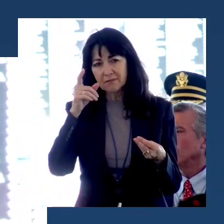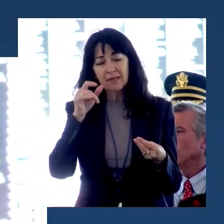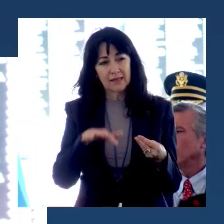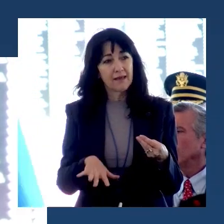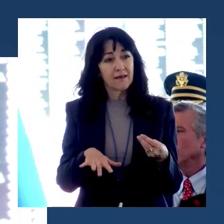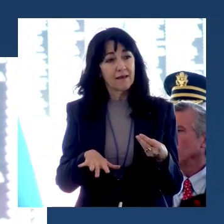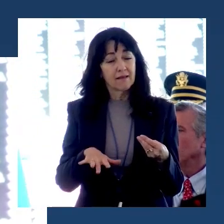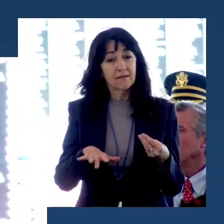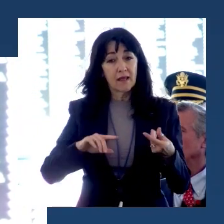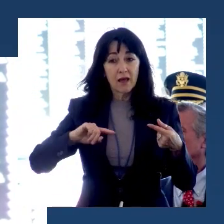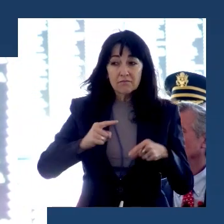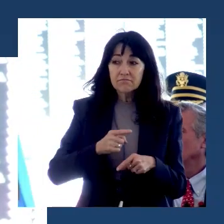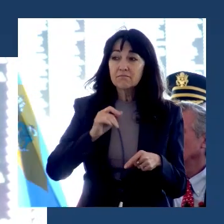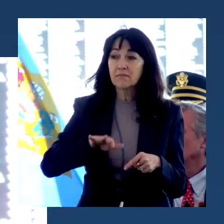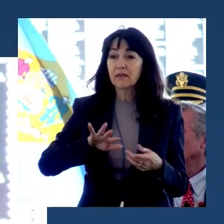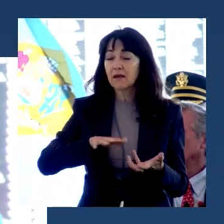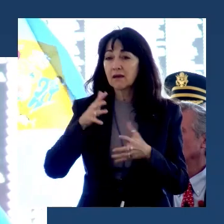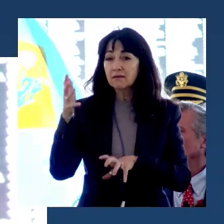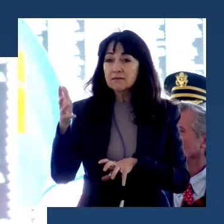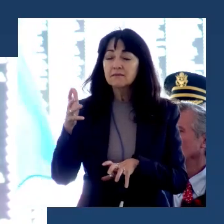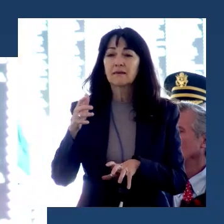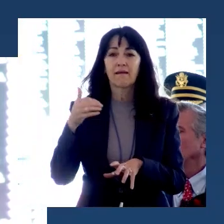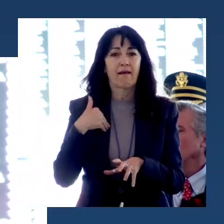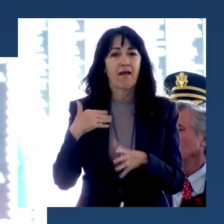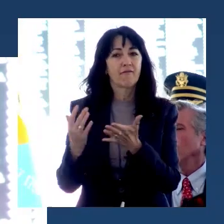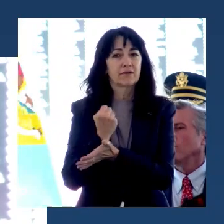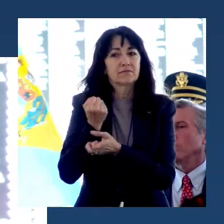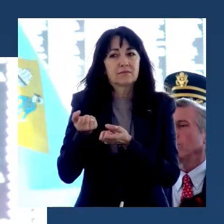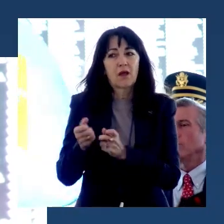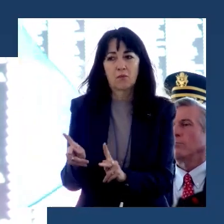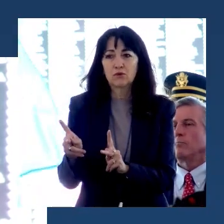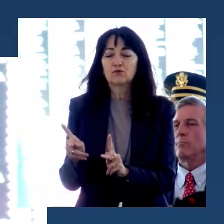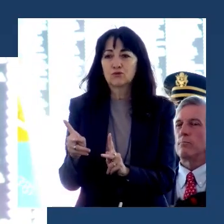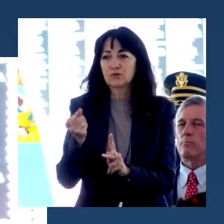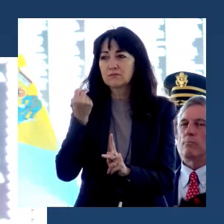Einstein. But inadversity lies Albert Einstein. And